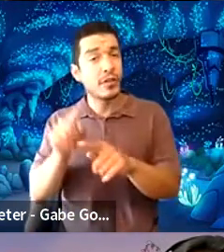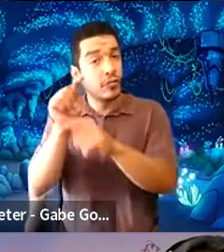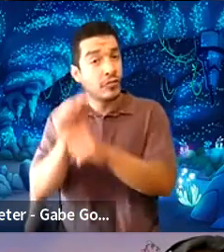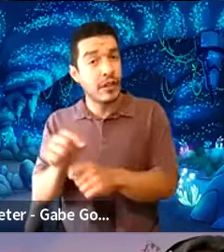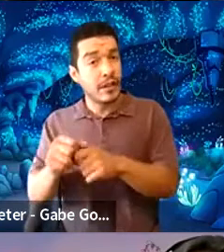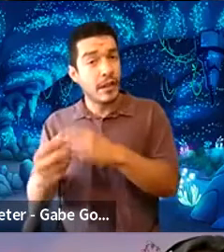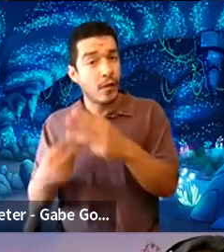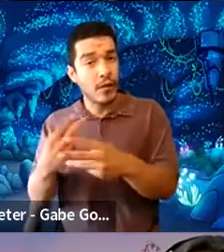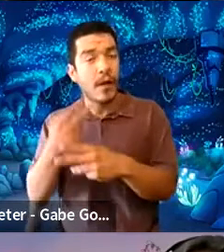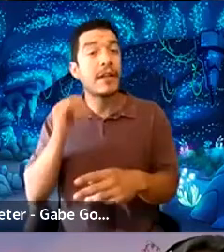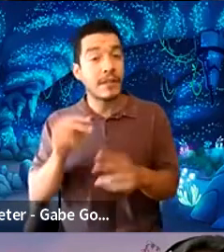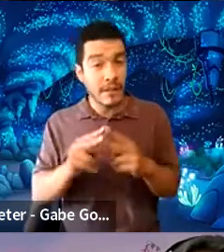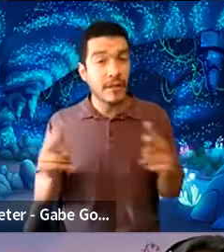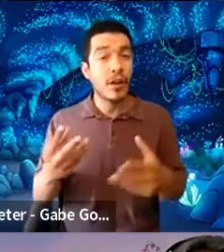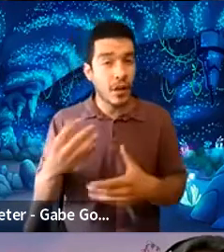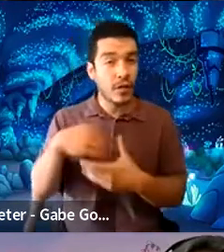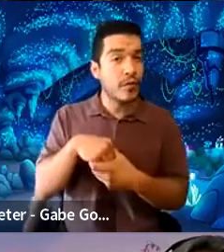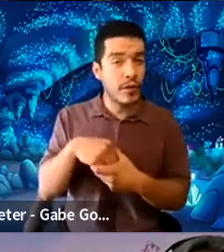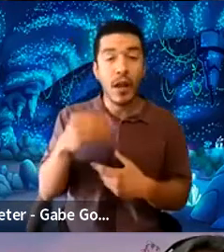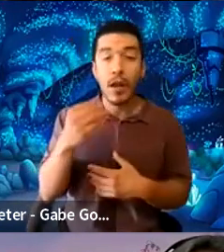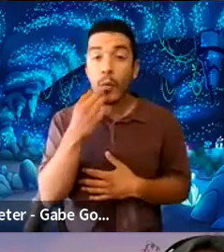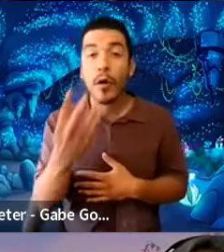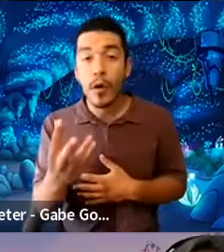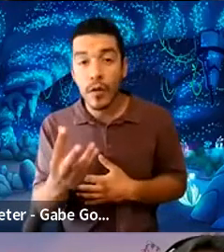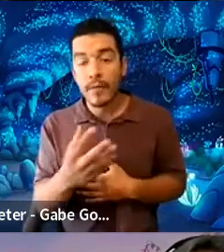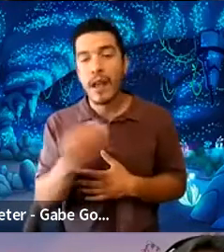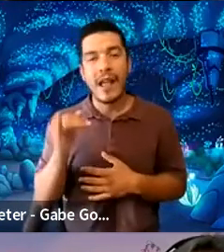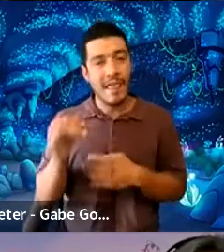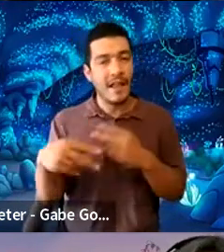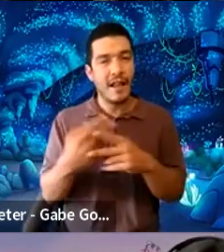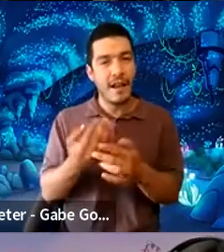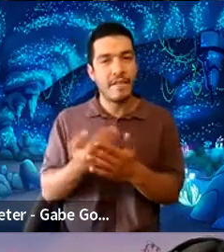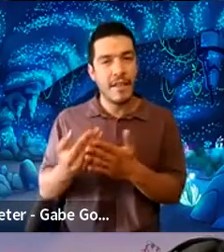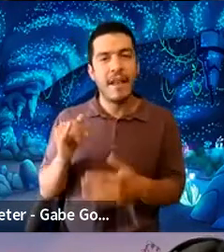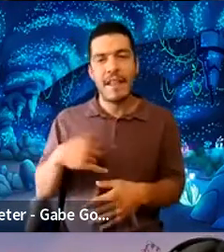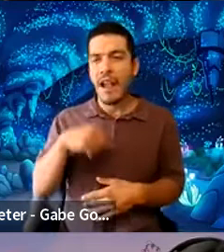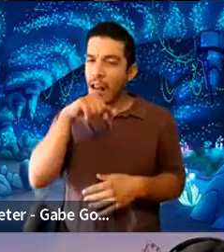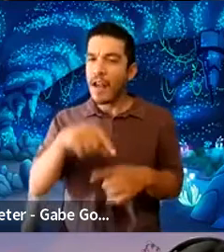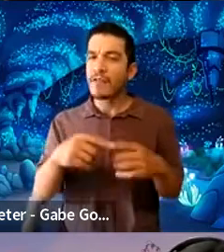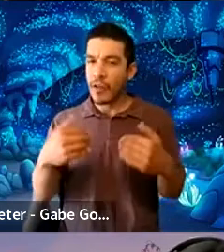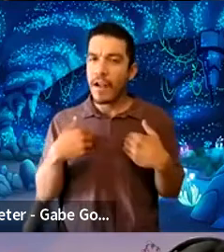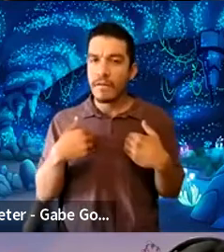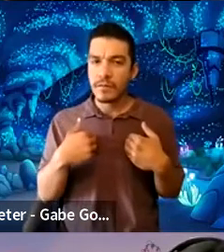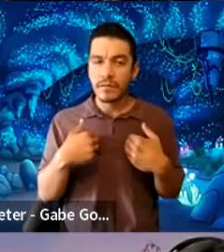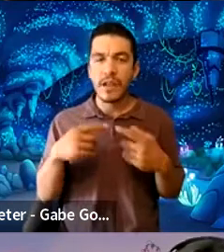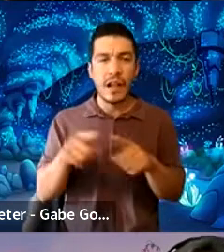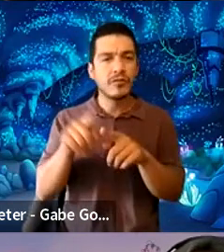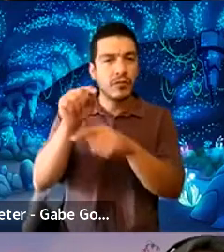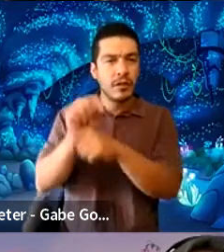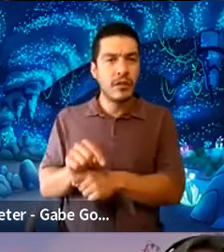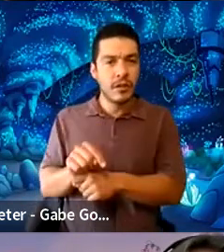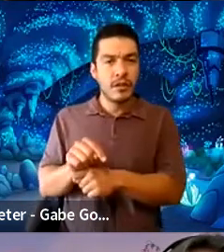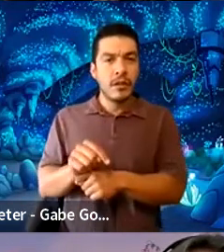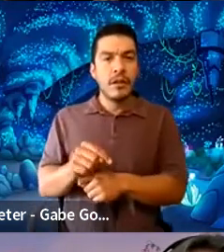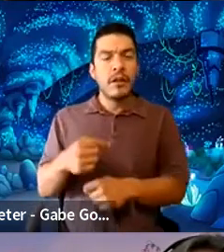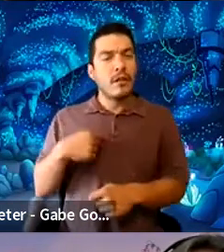it is very inclusive and warm. And it's the kind of thing that we'd love to have as a tradition. And